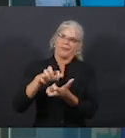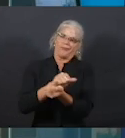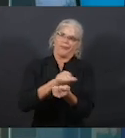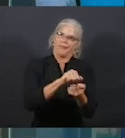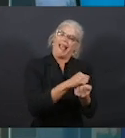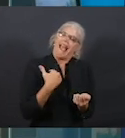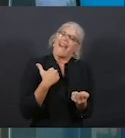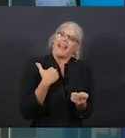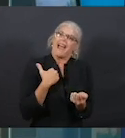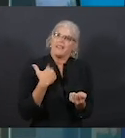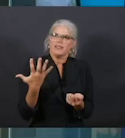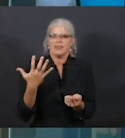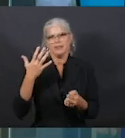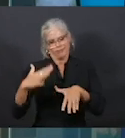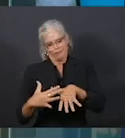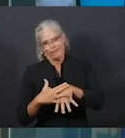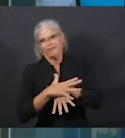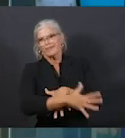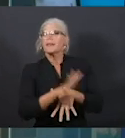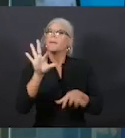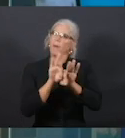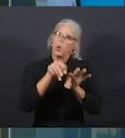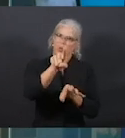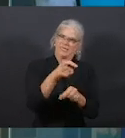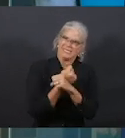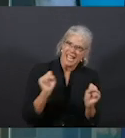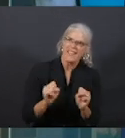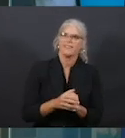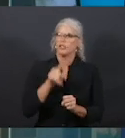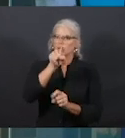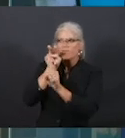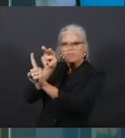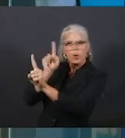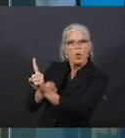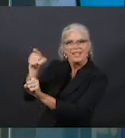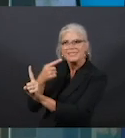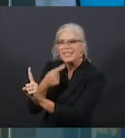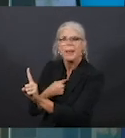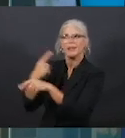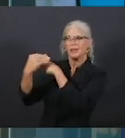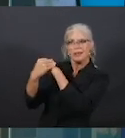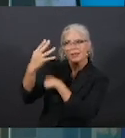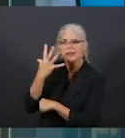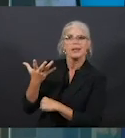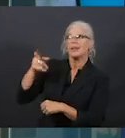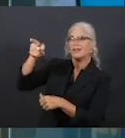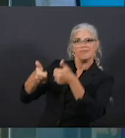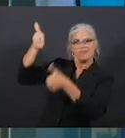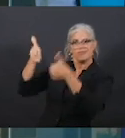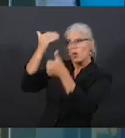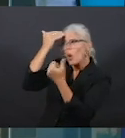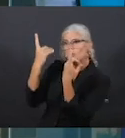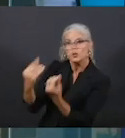the state, and stay safe. Listen to your local officials, and as soon as the storm